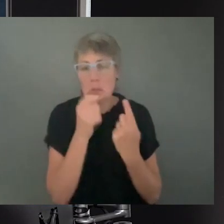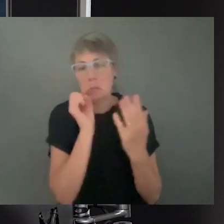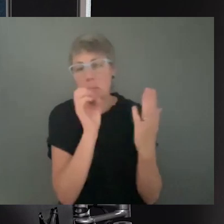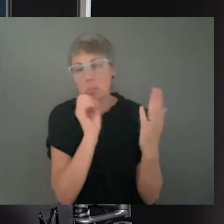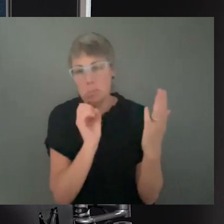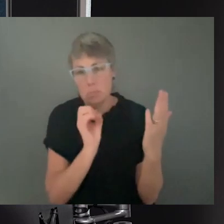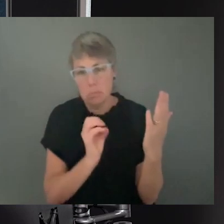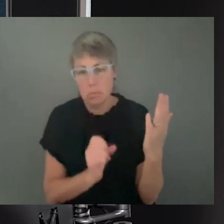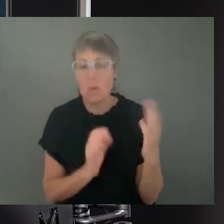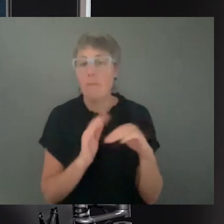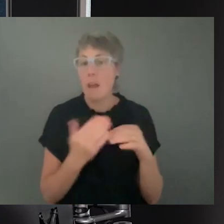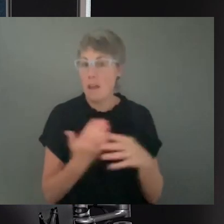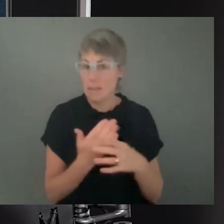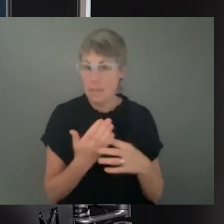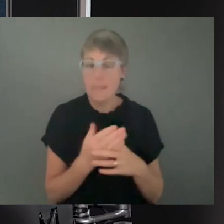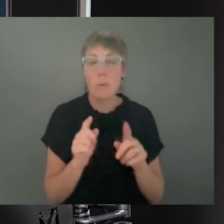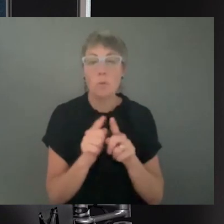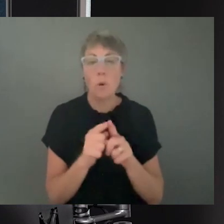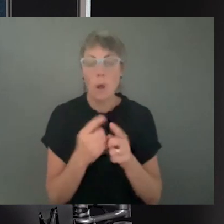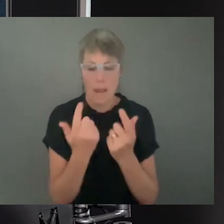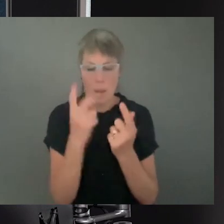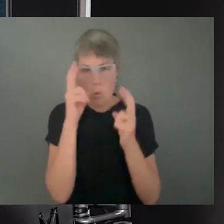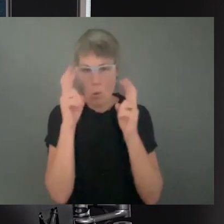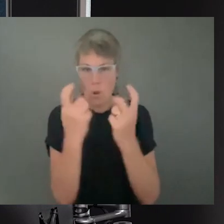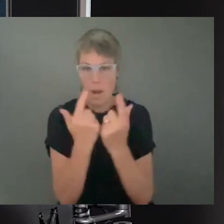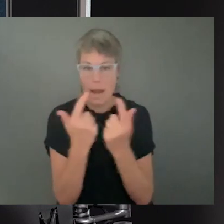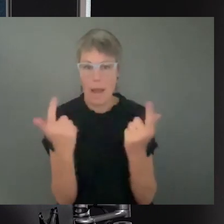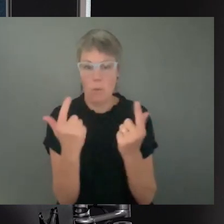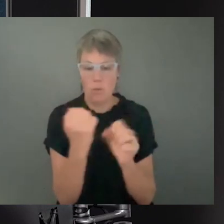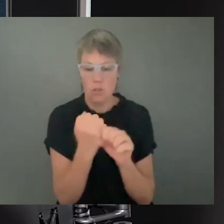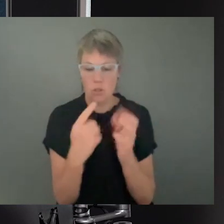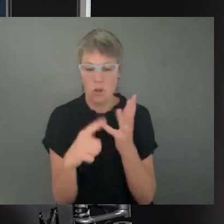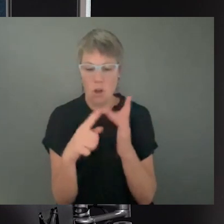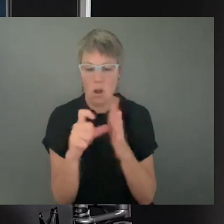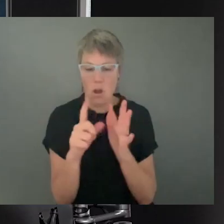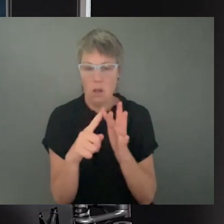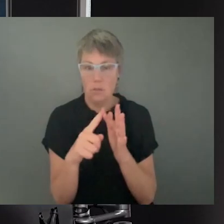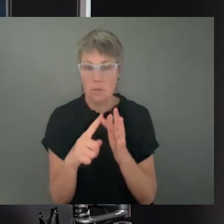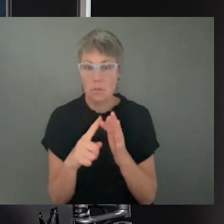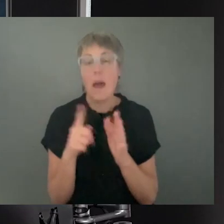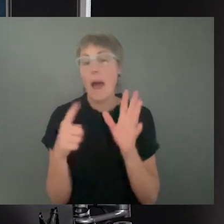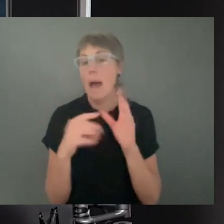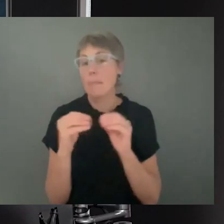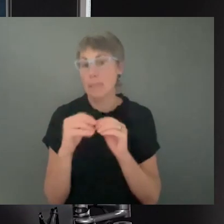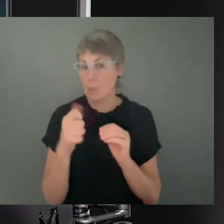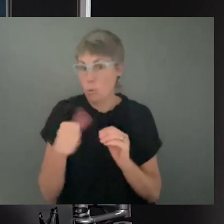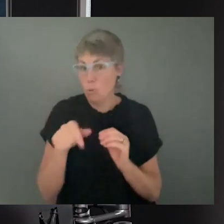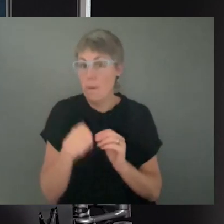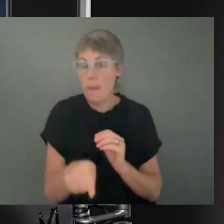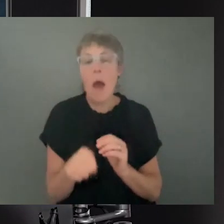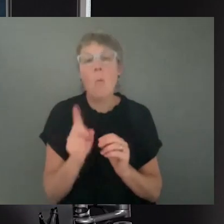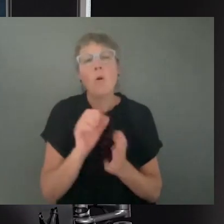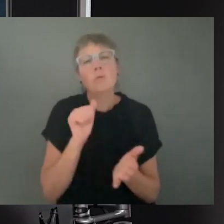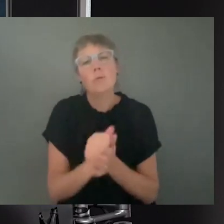information, including we have a language guide that I know the ABC uses around how to